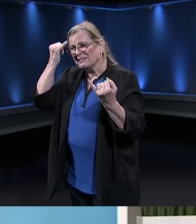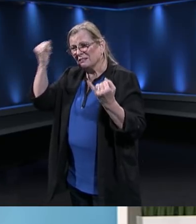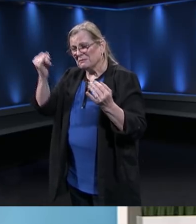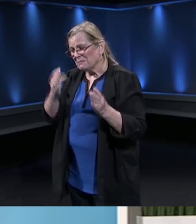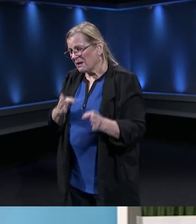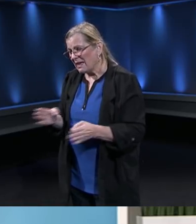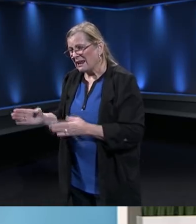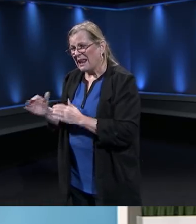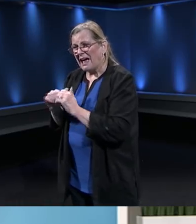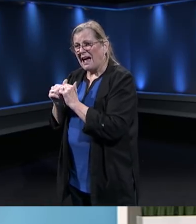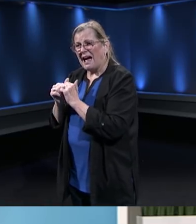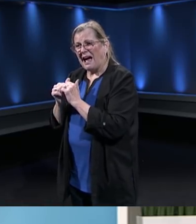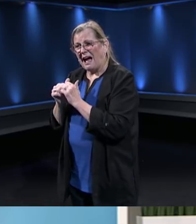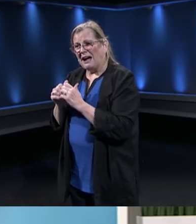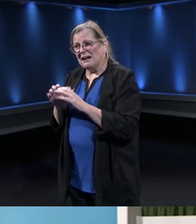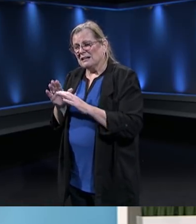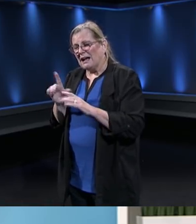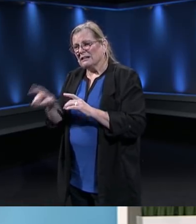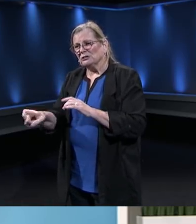child participate in that planning.